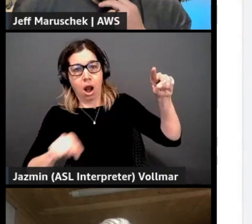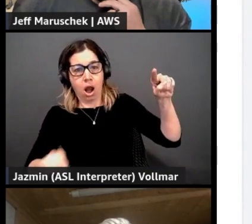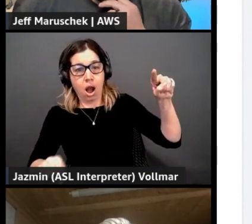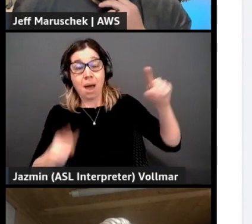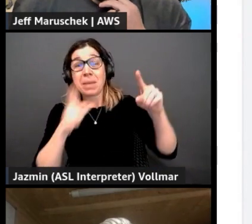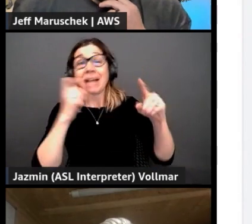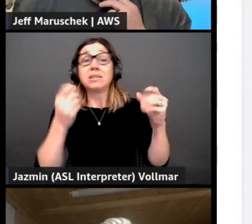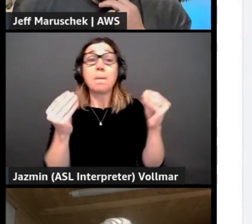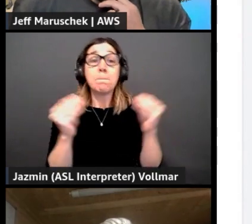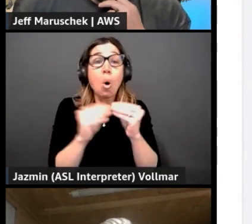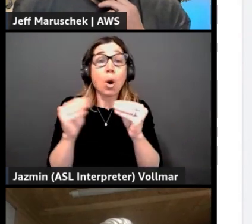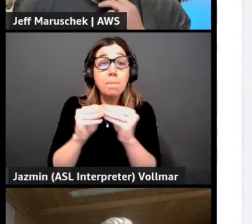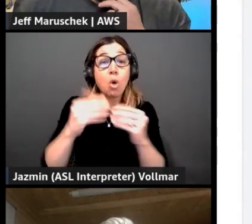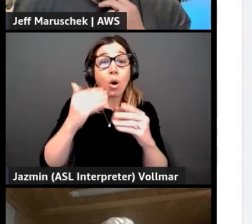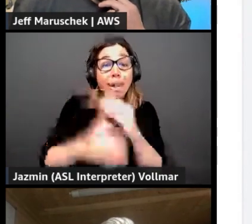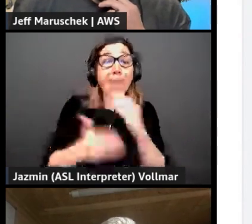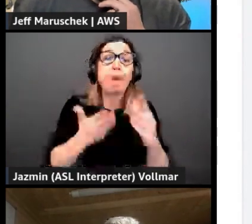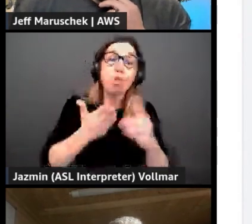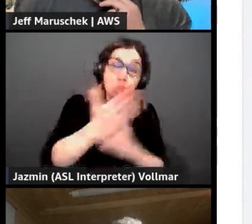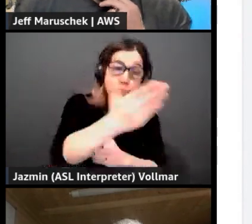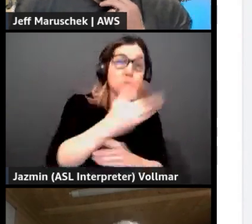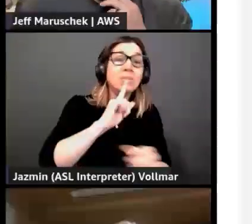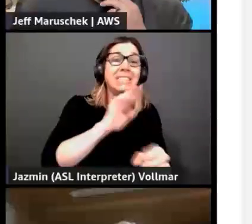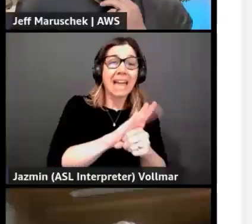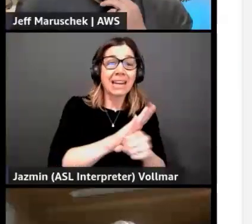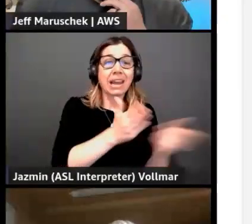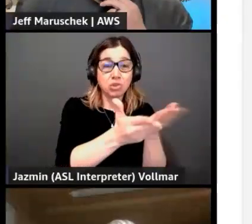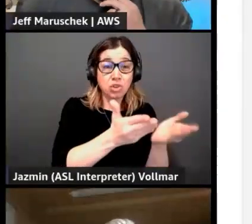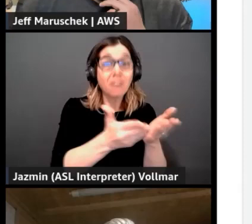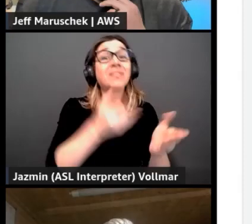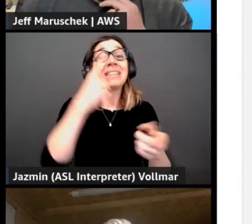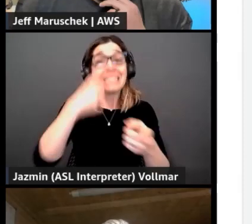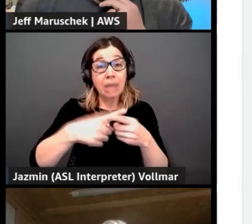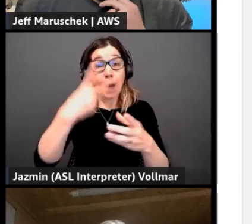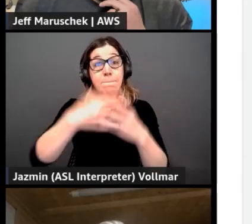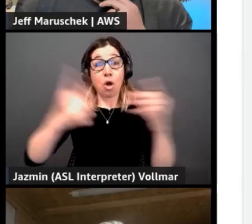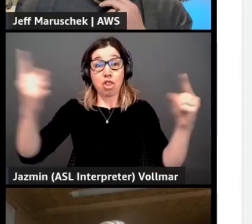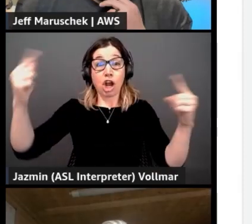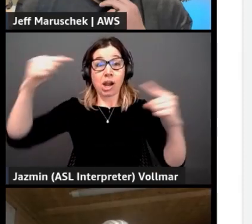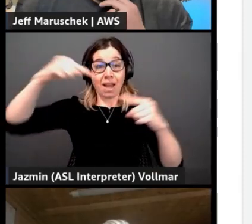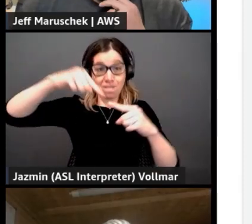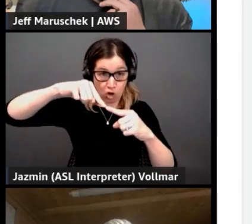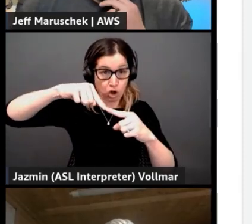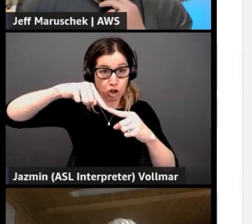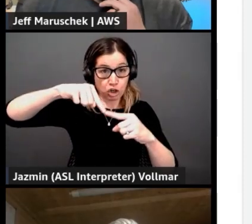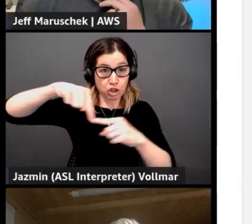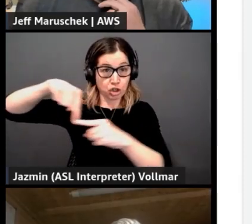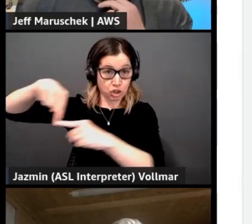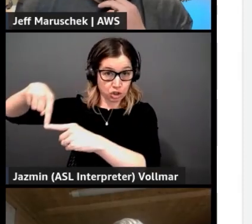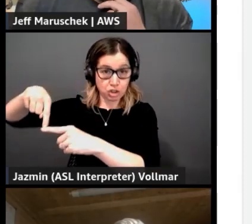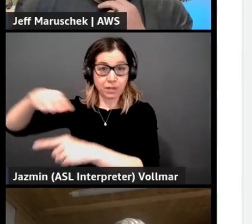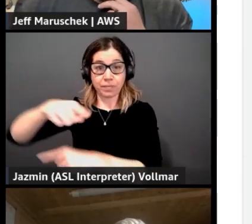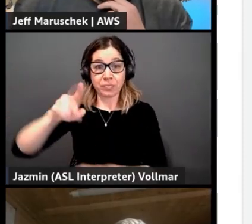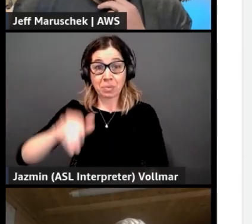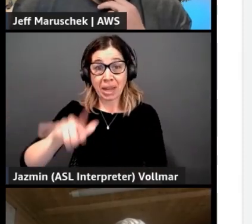until eventually they both converge. And now you see that from May 28th that there's nothing going through my